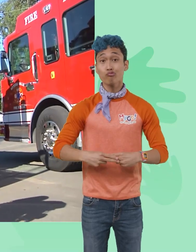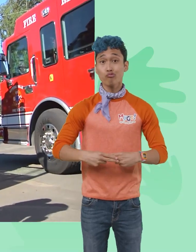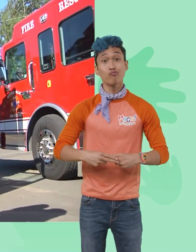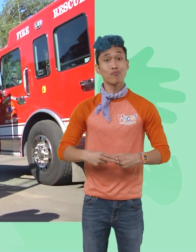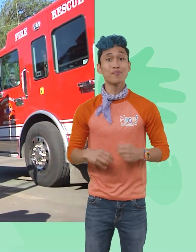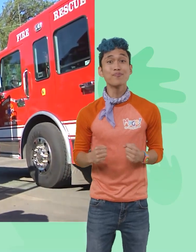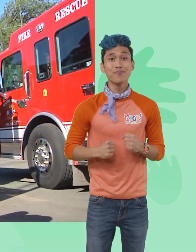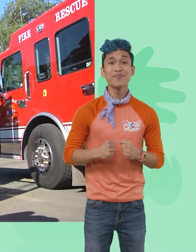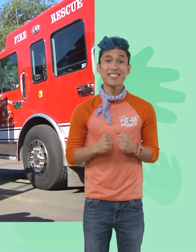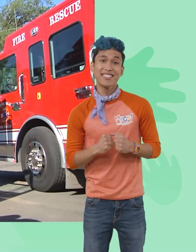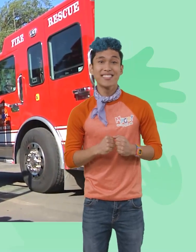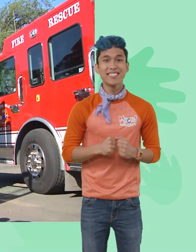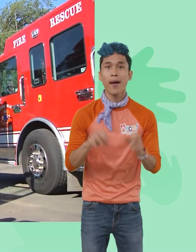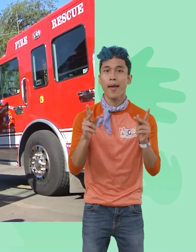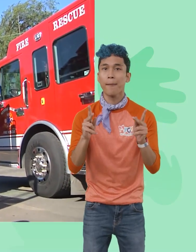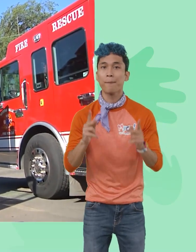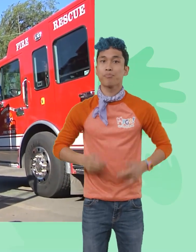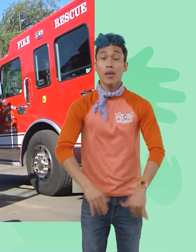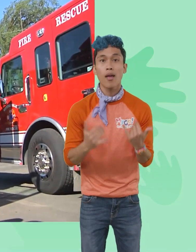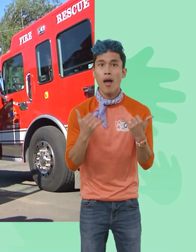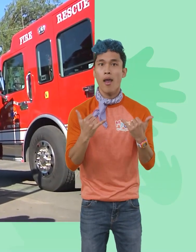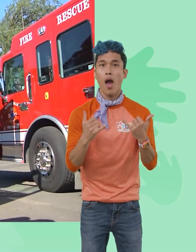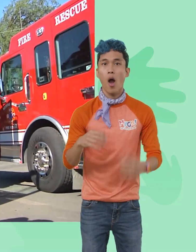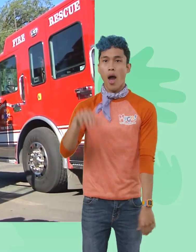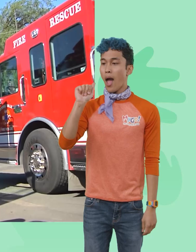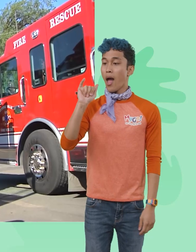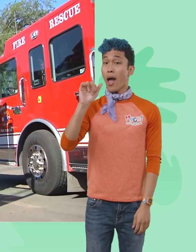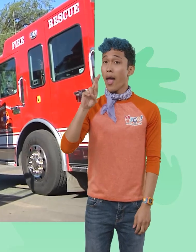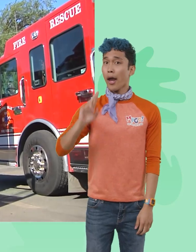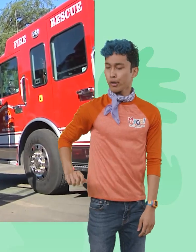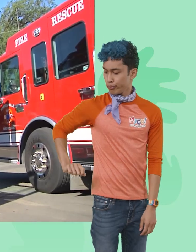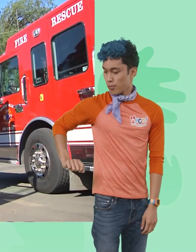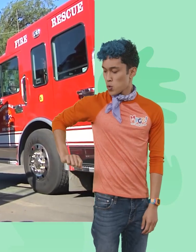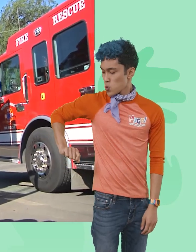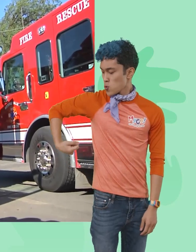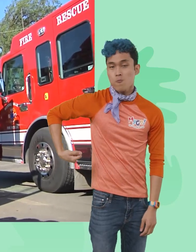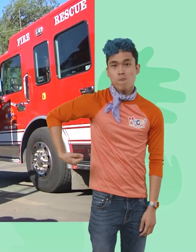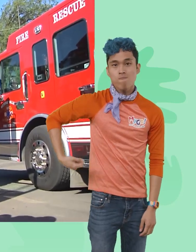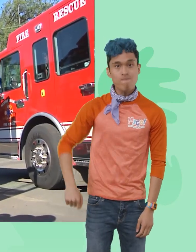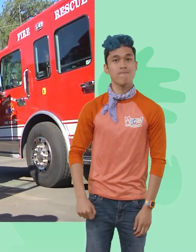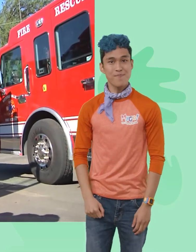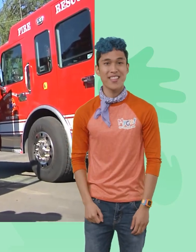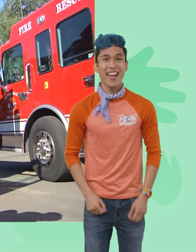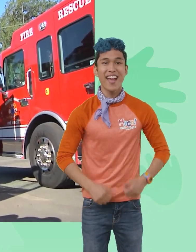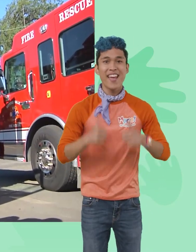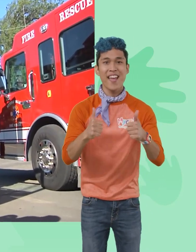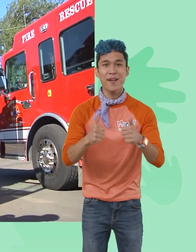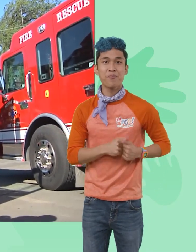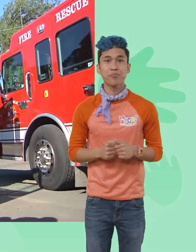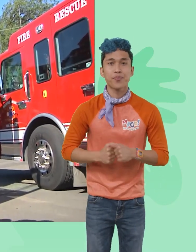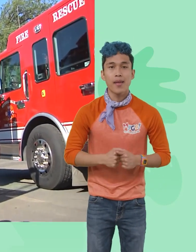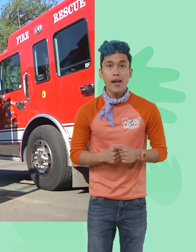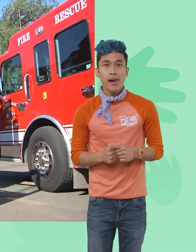kind of like a seatbelt. Okay, and now you gotta turn on the air, Okay,